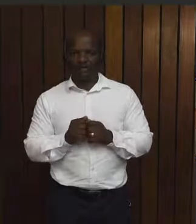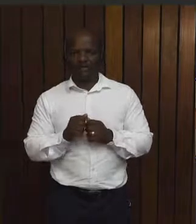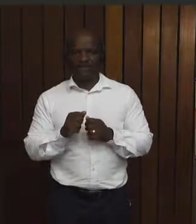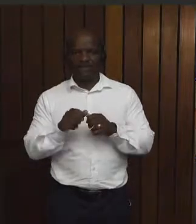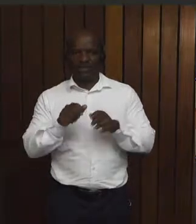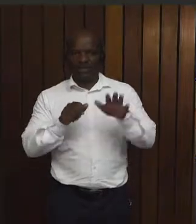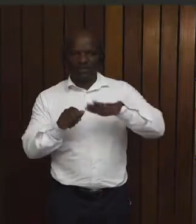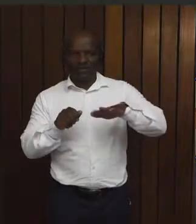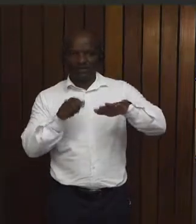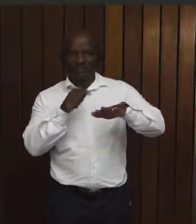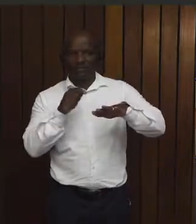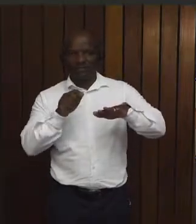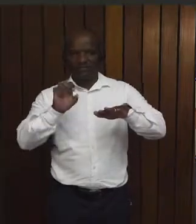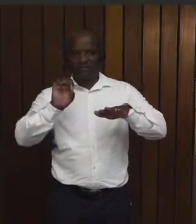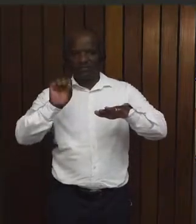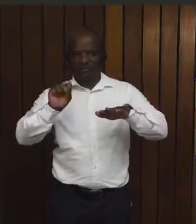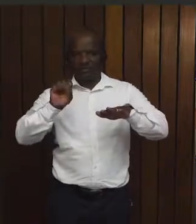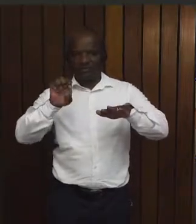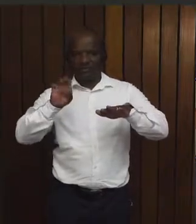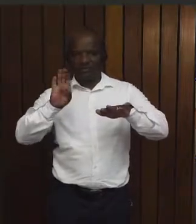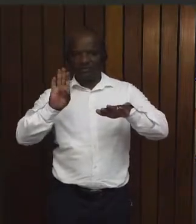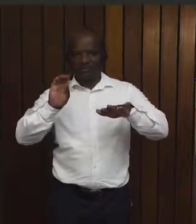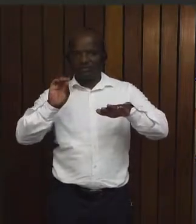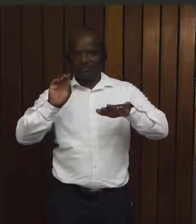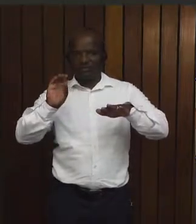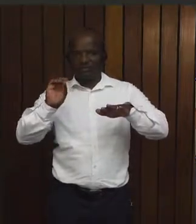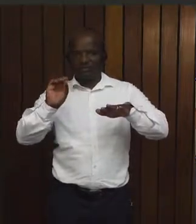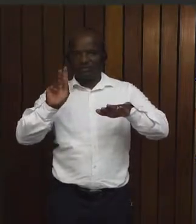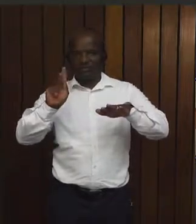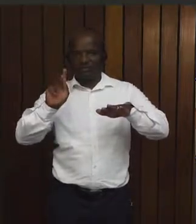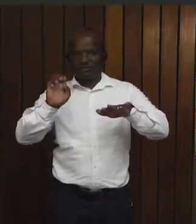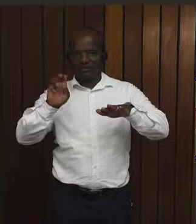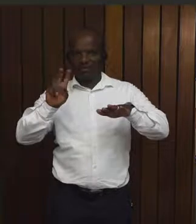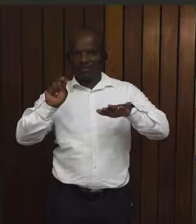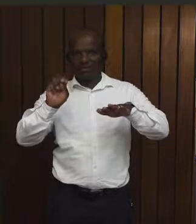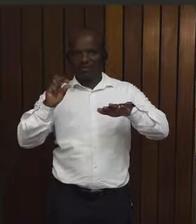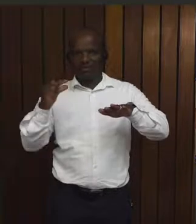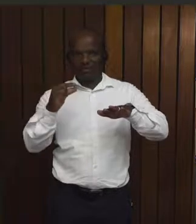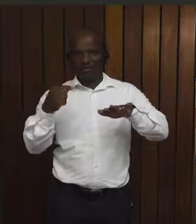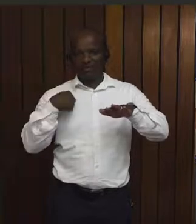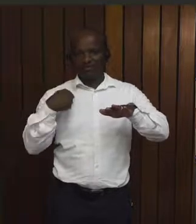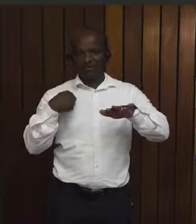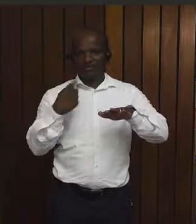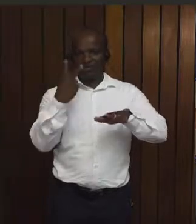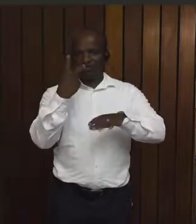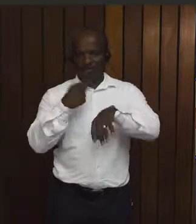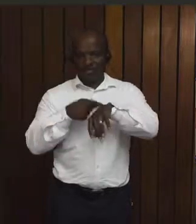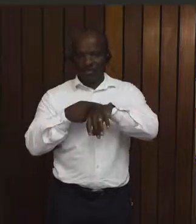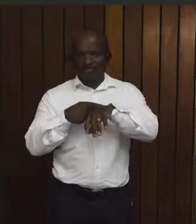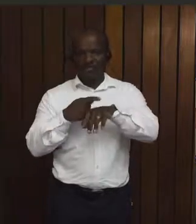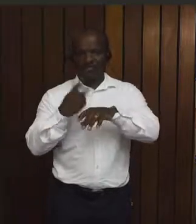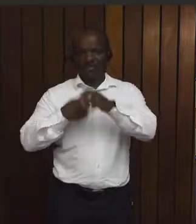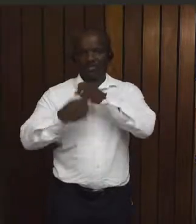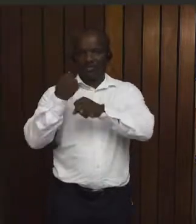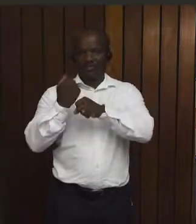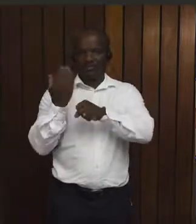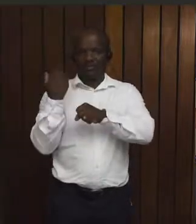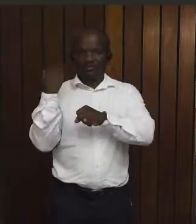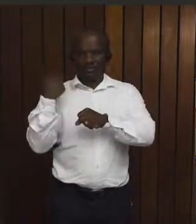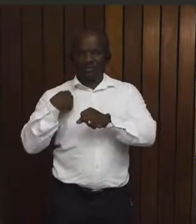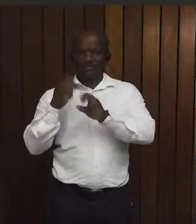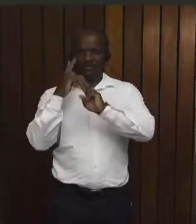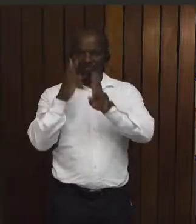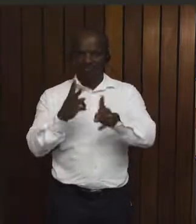Sebokeng DLTC. I have visited that area twice last year and this year I was